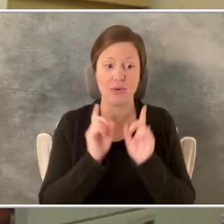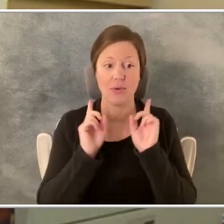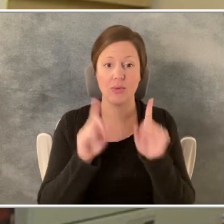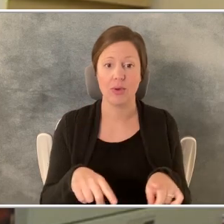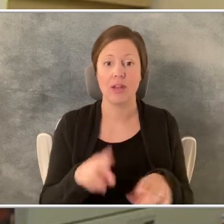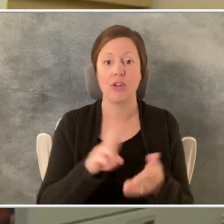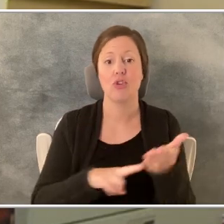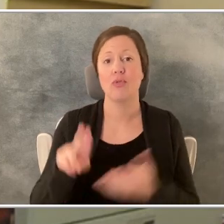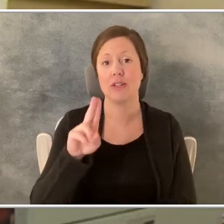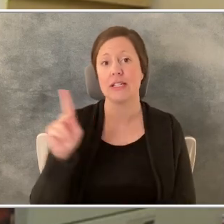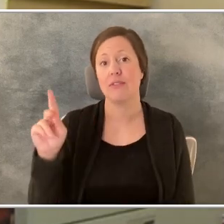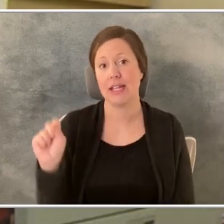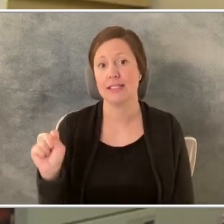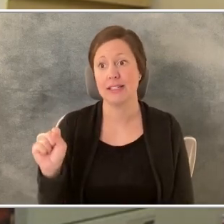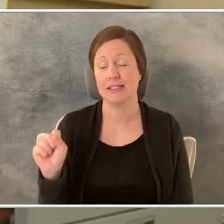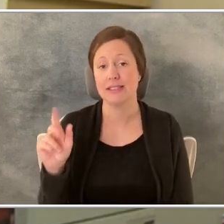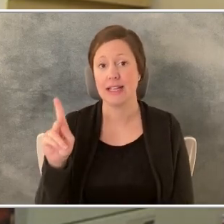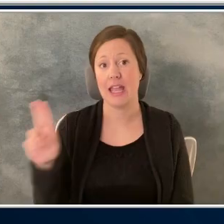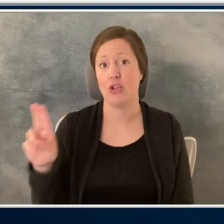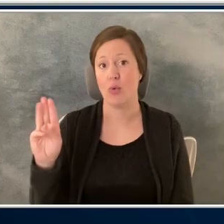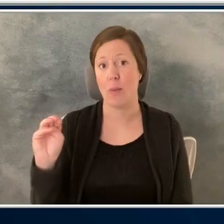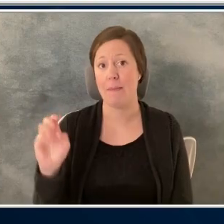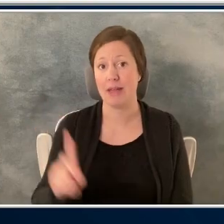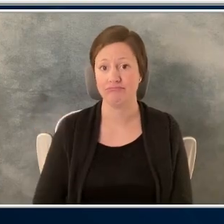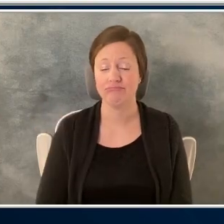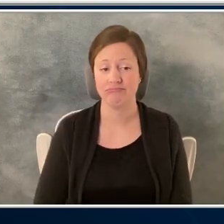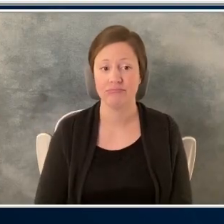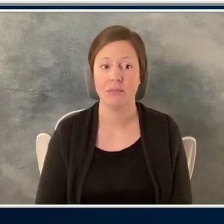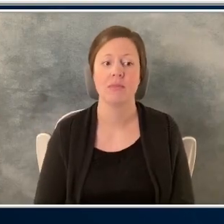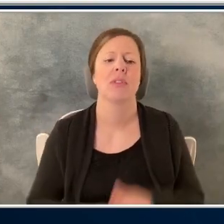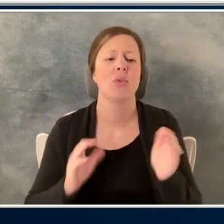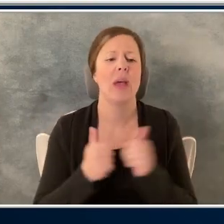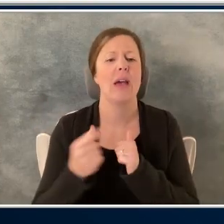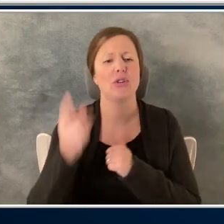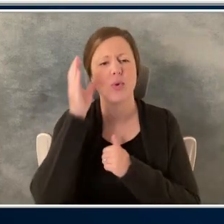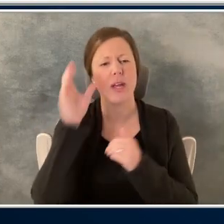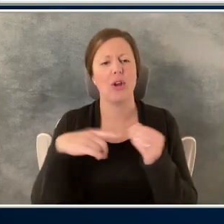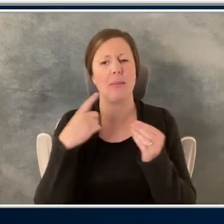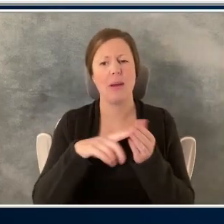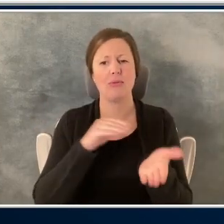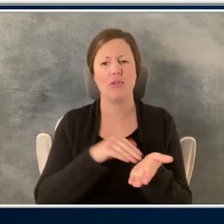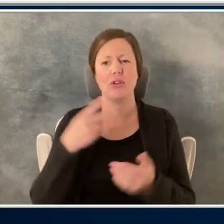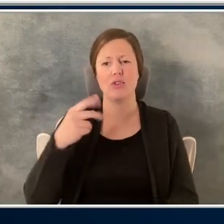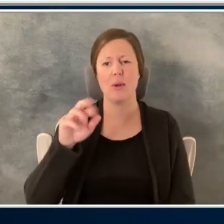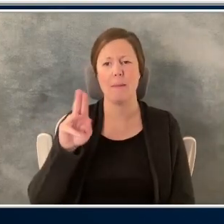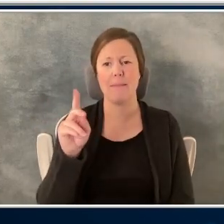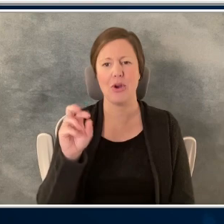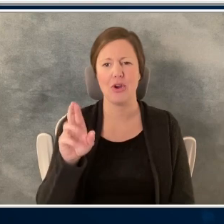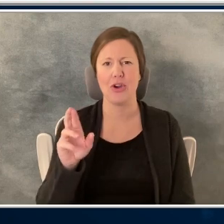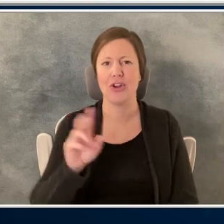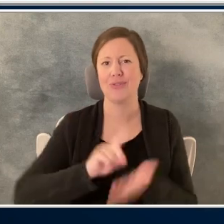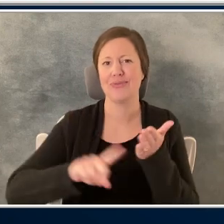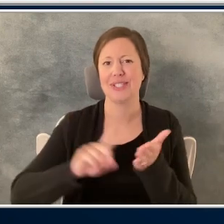University of Kansas, KU Medical. So how did you hear about Dr. Parker? What kind of research did you do on the guy?